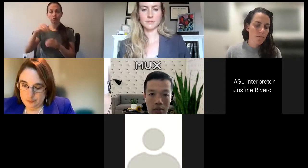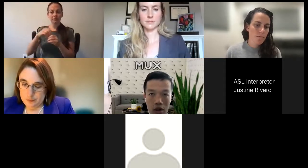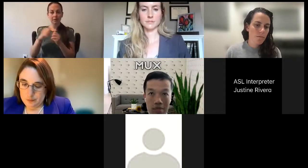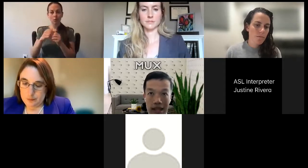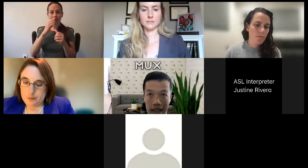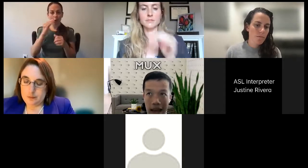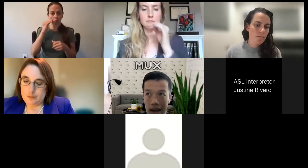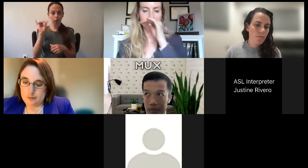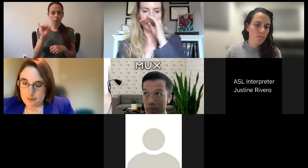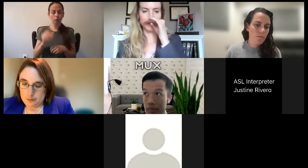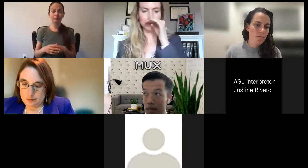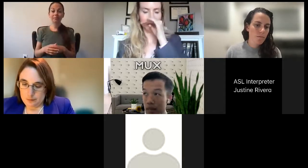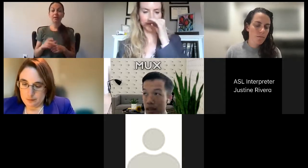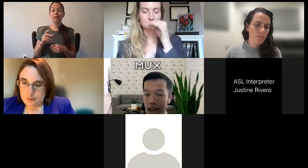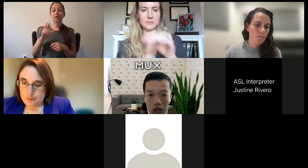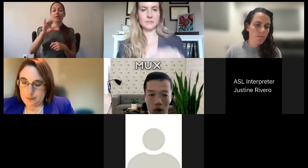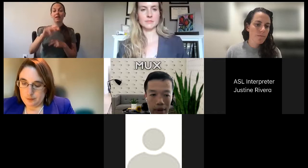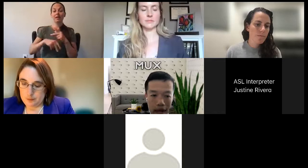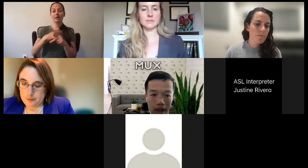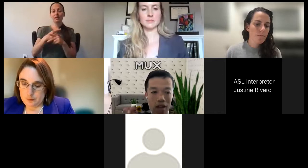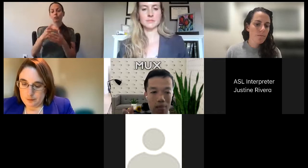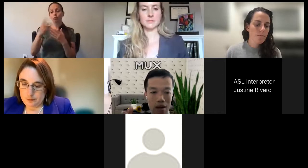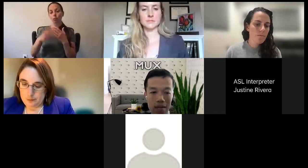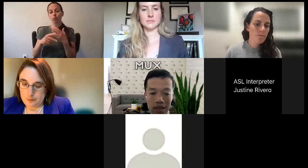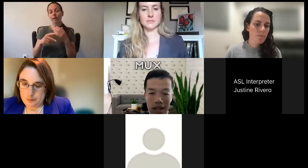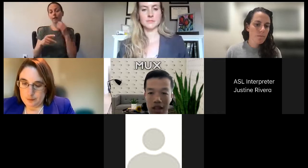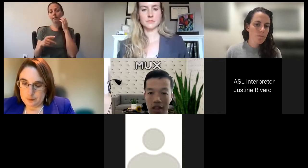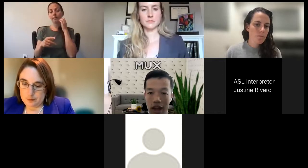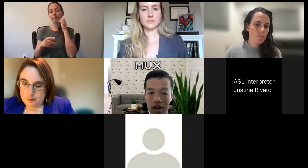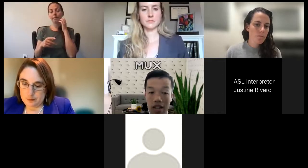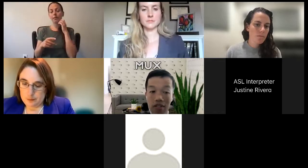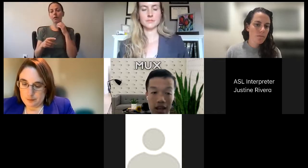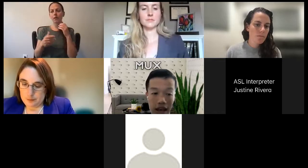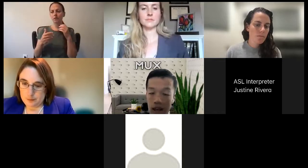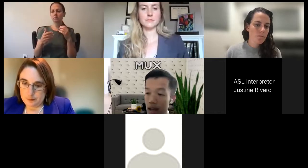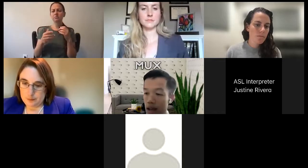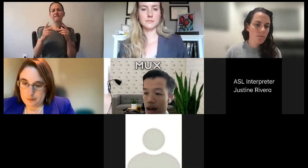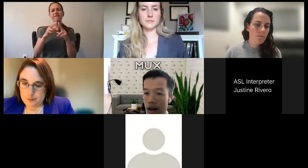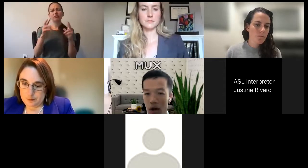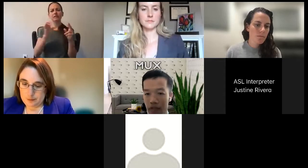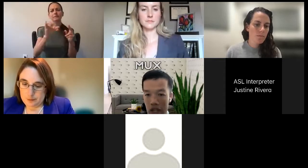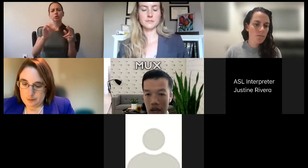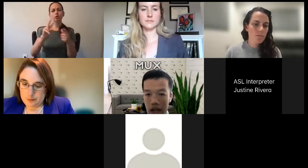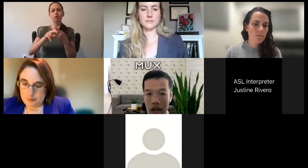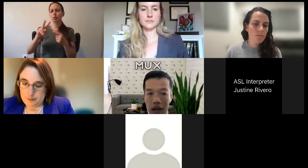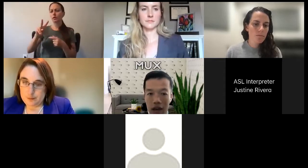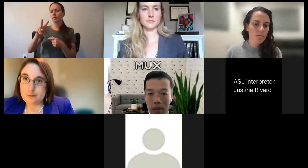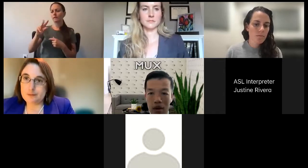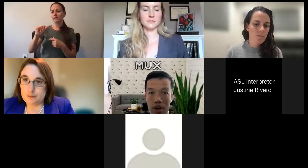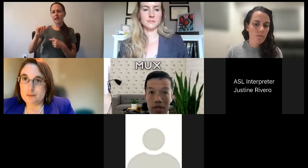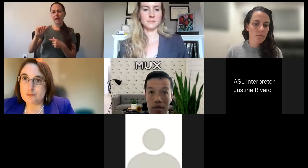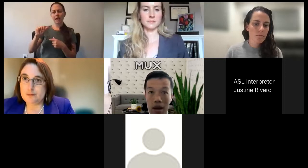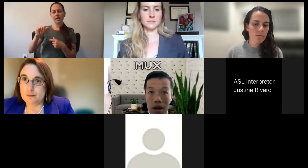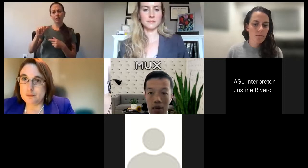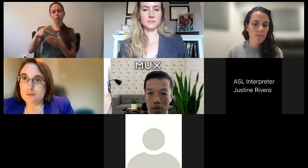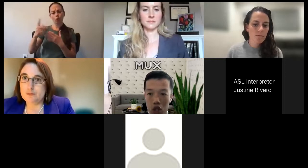So I think programs like that actually replicate a lot of the programs that are in the VA or FHA, I